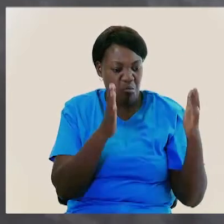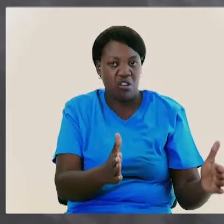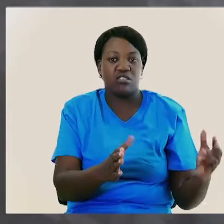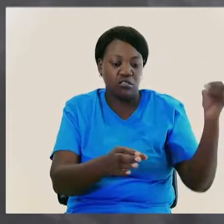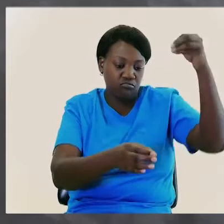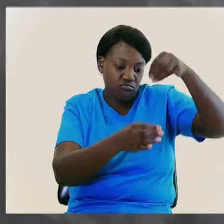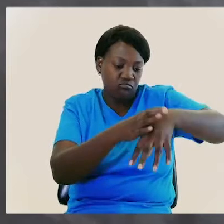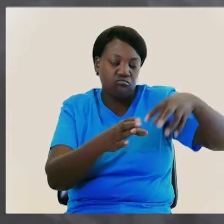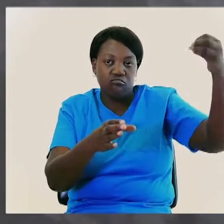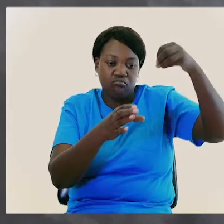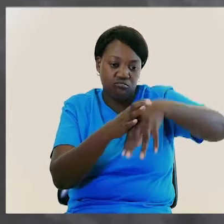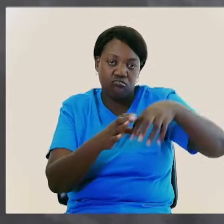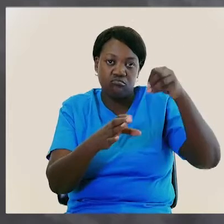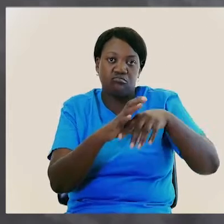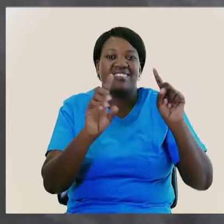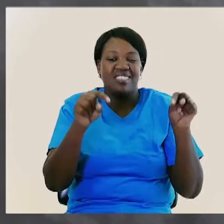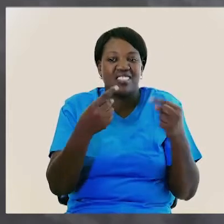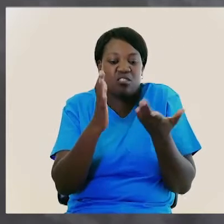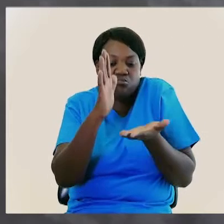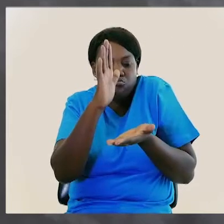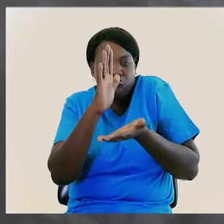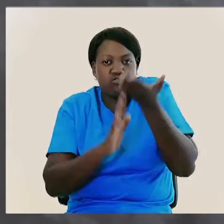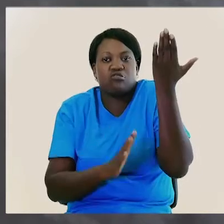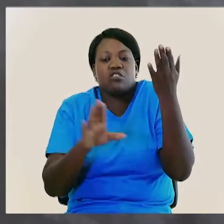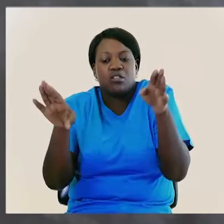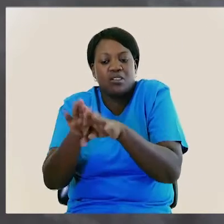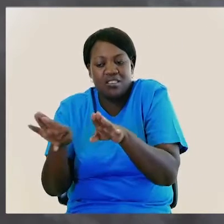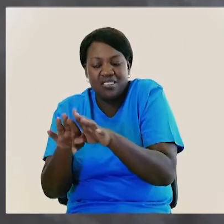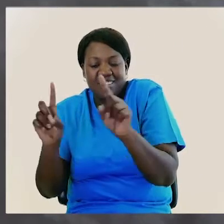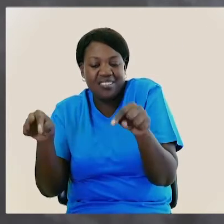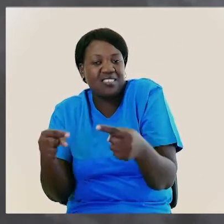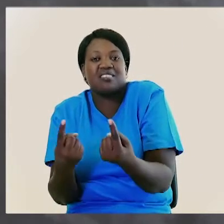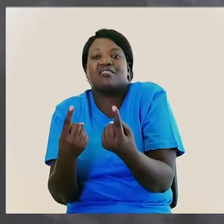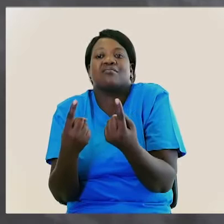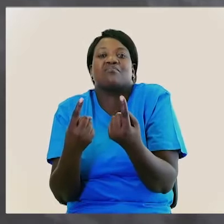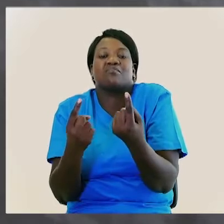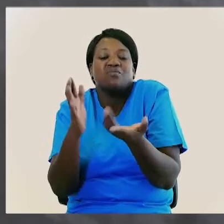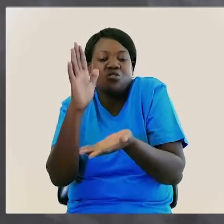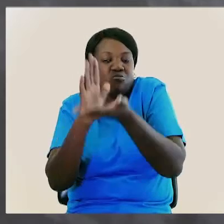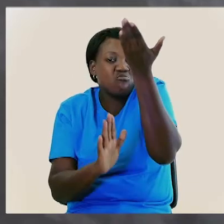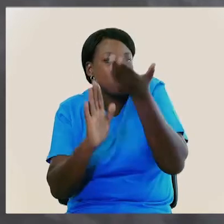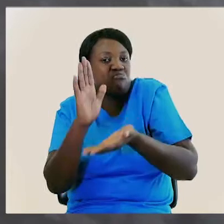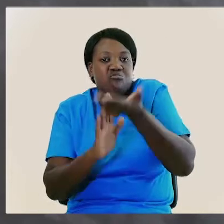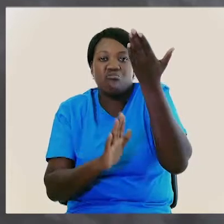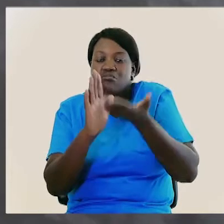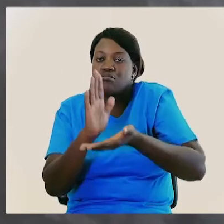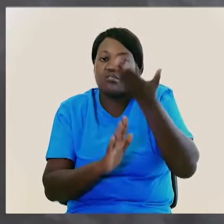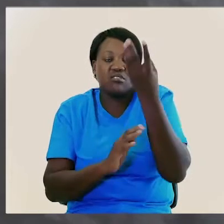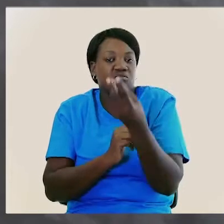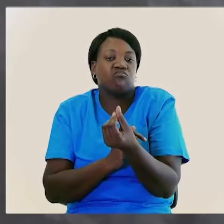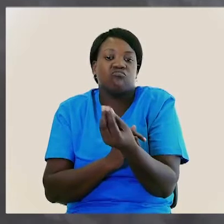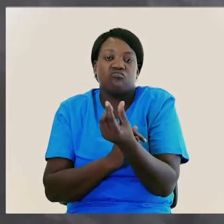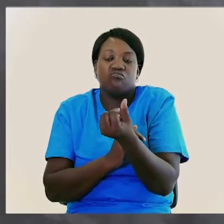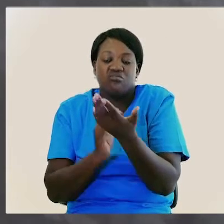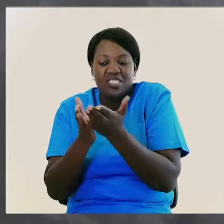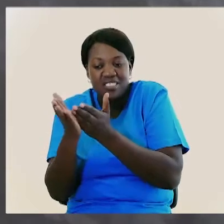these goods. The increase in the production of material goods leads to the increase in demand for additional